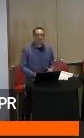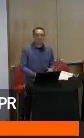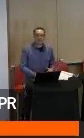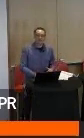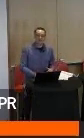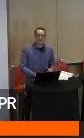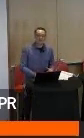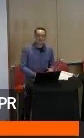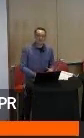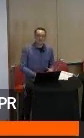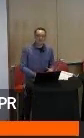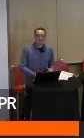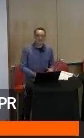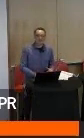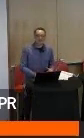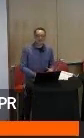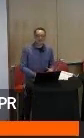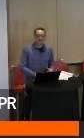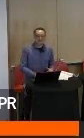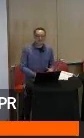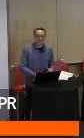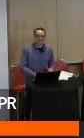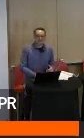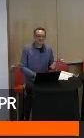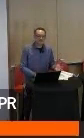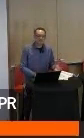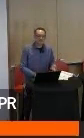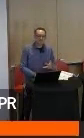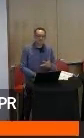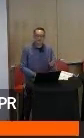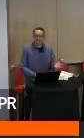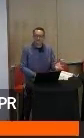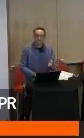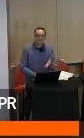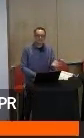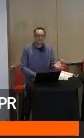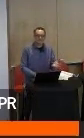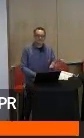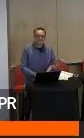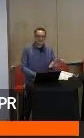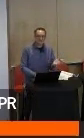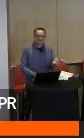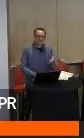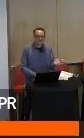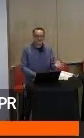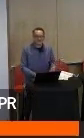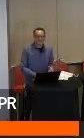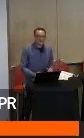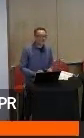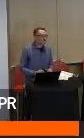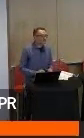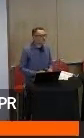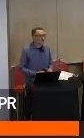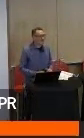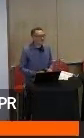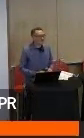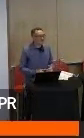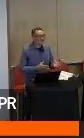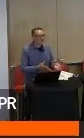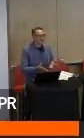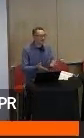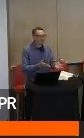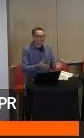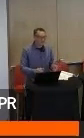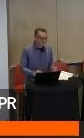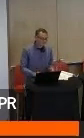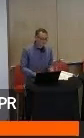More often than not, it's places that are kind of semi-private roads, like on a college campus. So they're not meant for vehicular traffic, but you